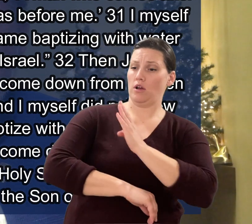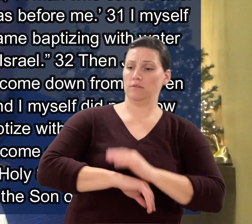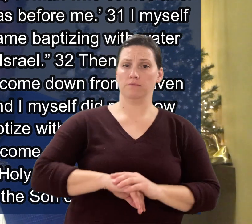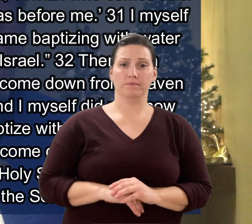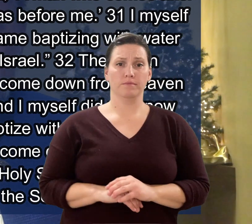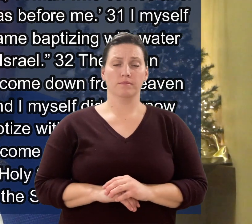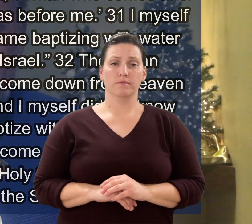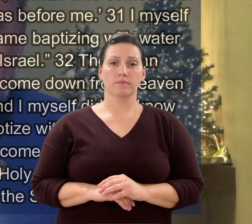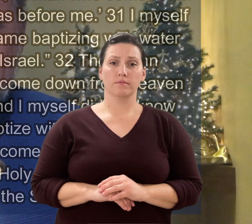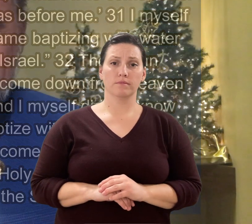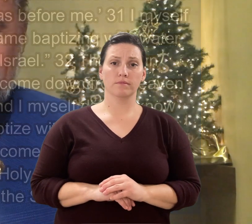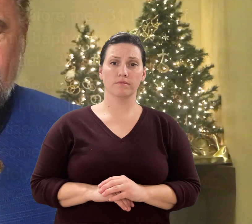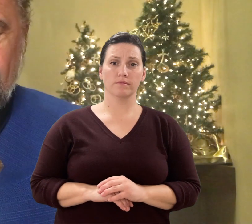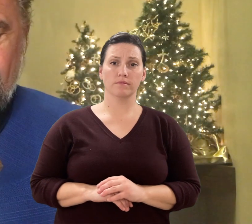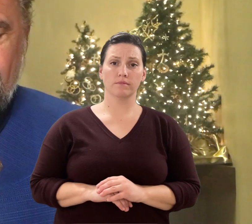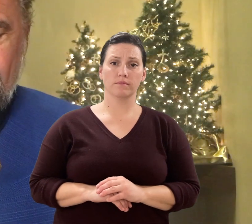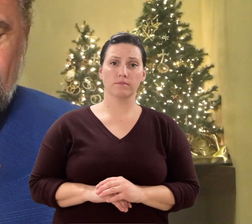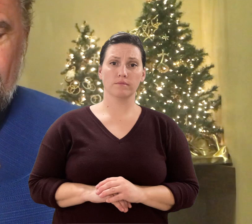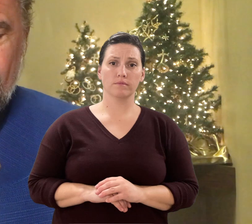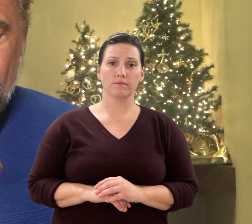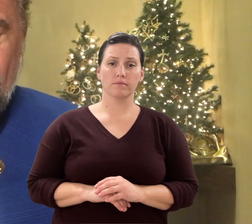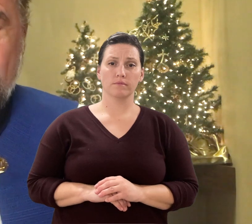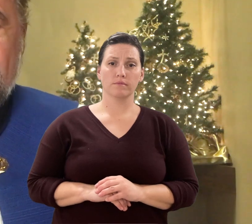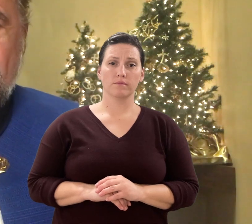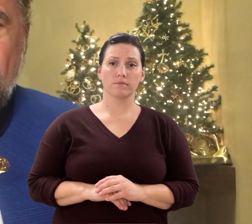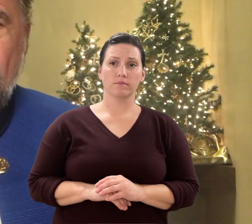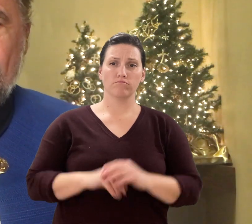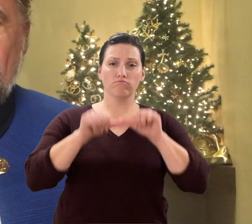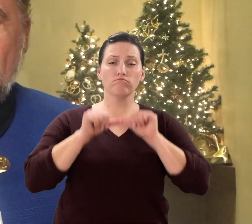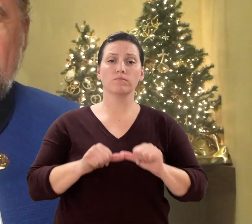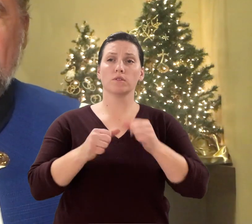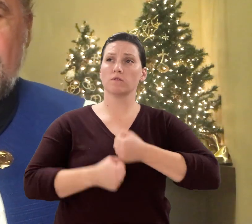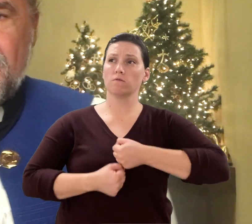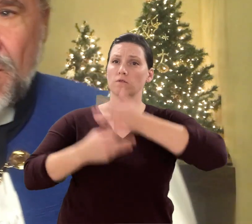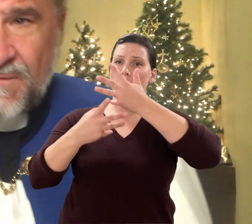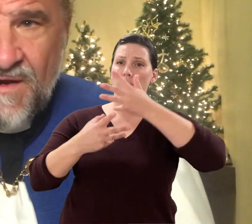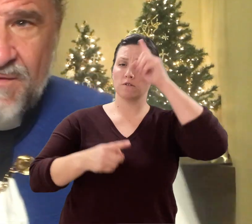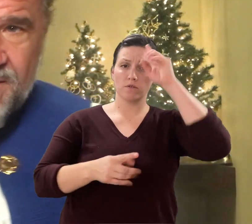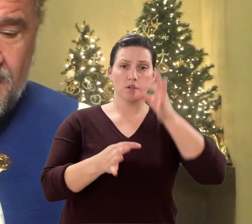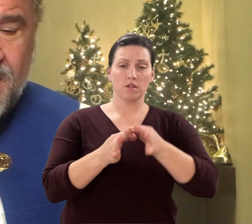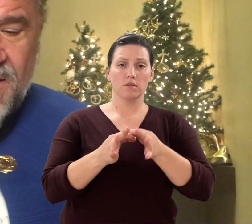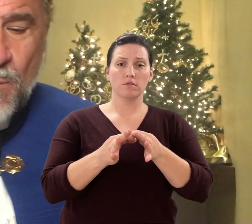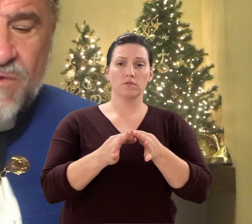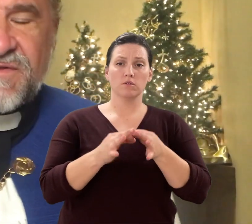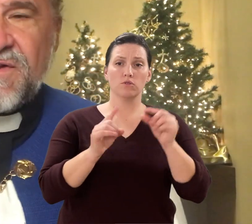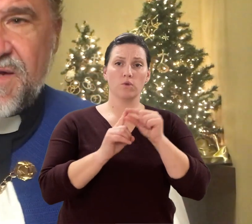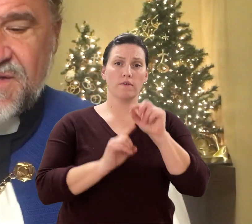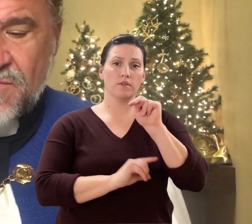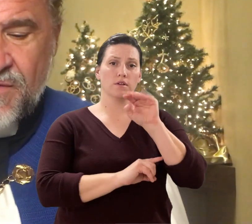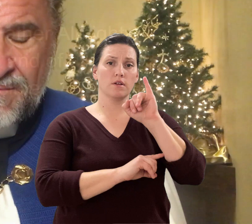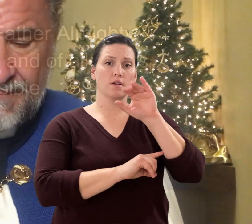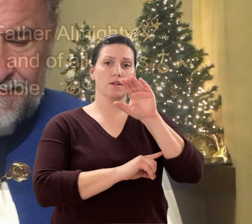God." We continue now by confessing our faith in the words of